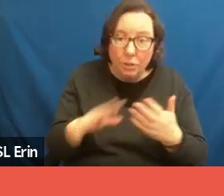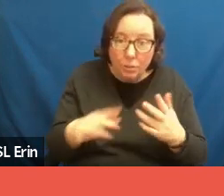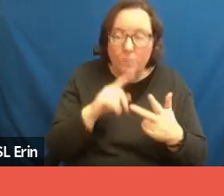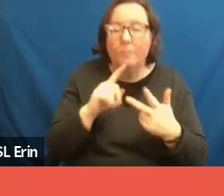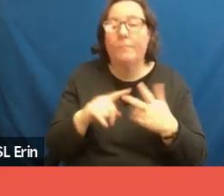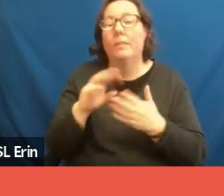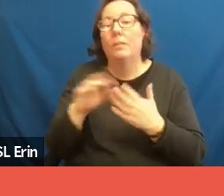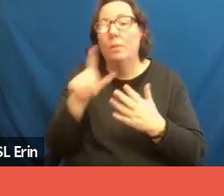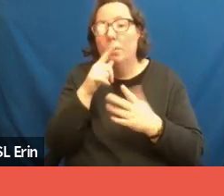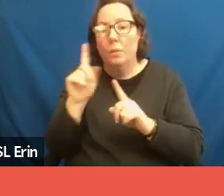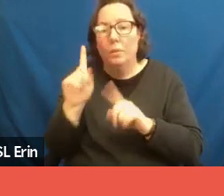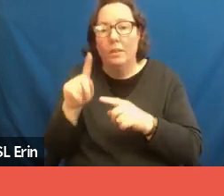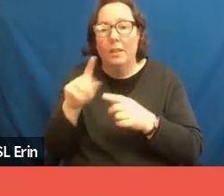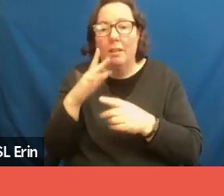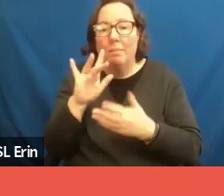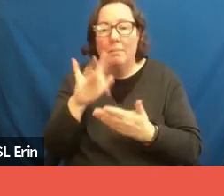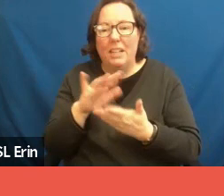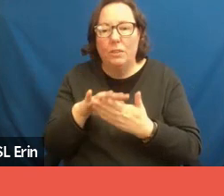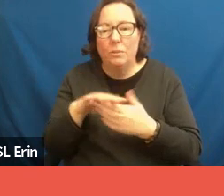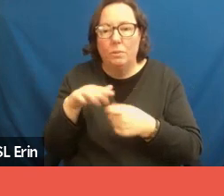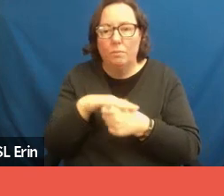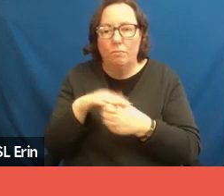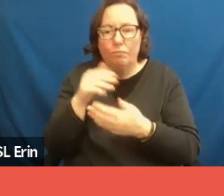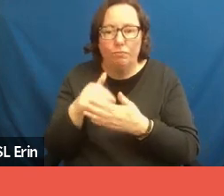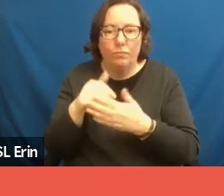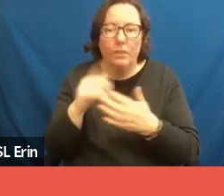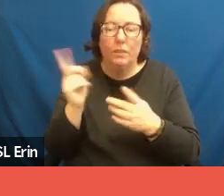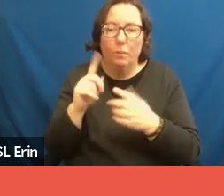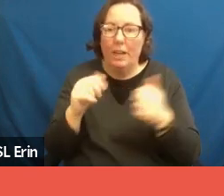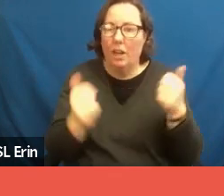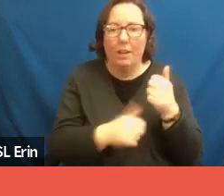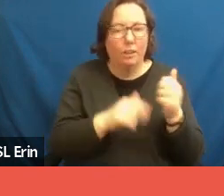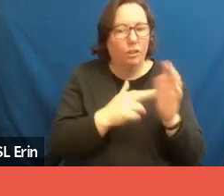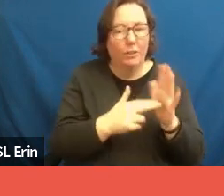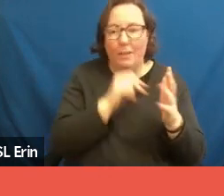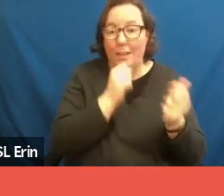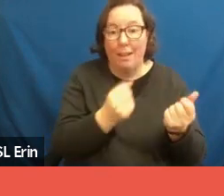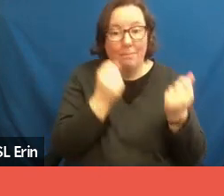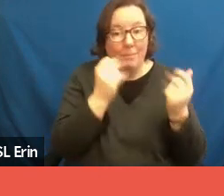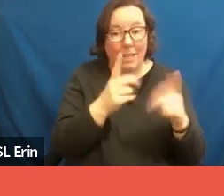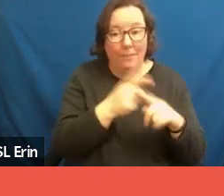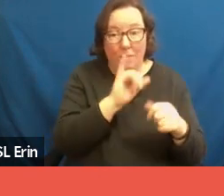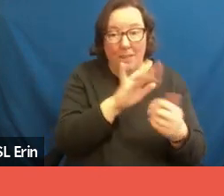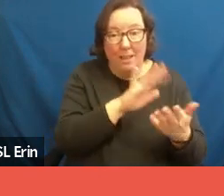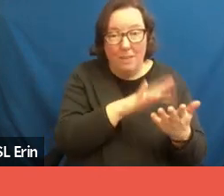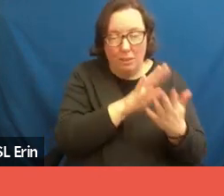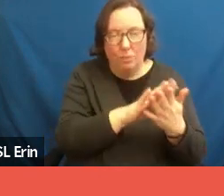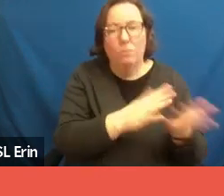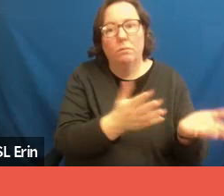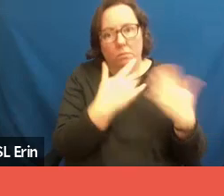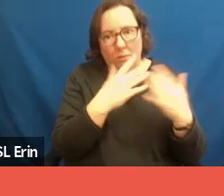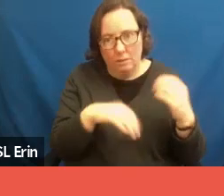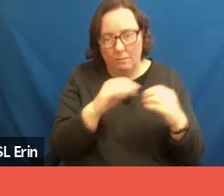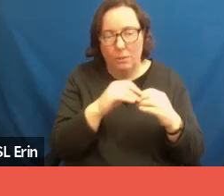schools where Thomas Jefferson has widely underrepresented students. The Thomas Jefferson Alumni Action